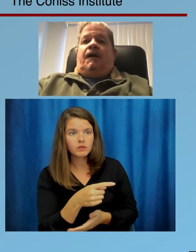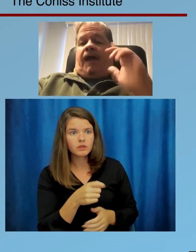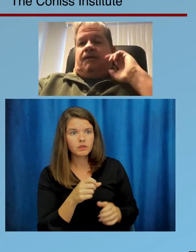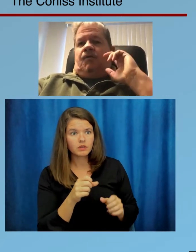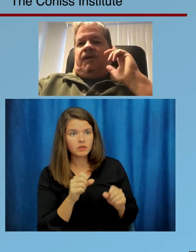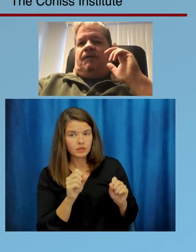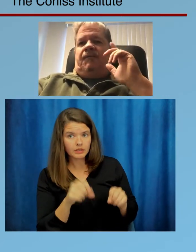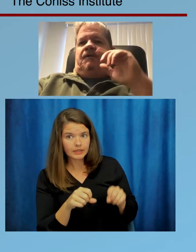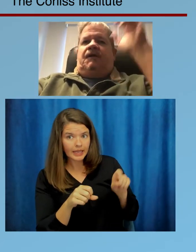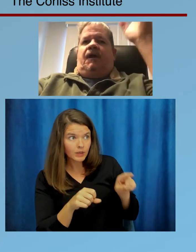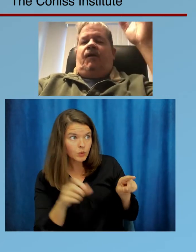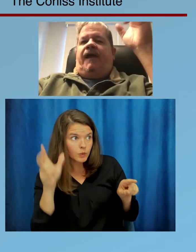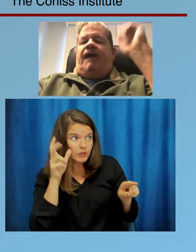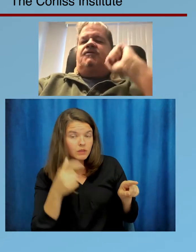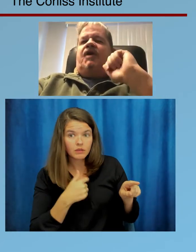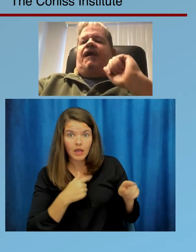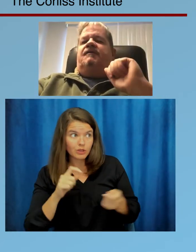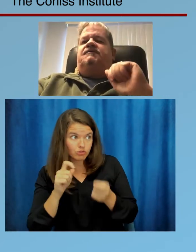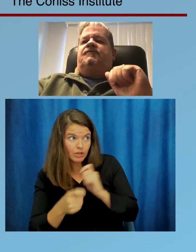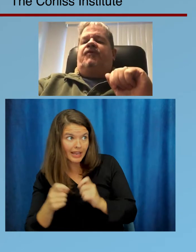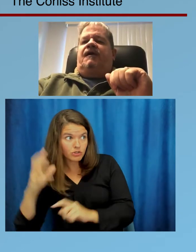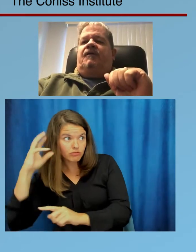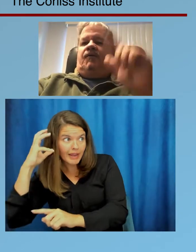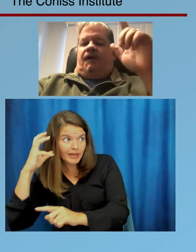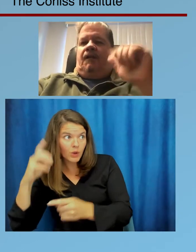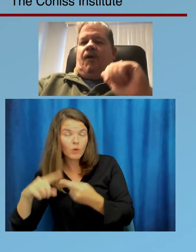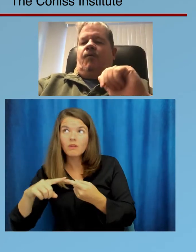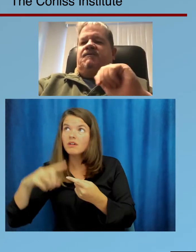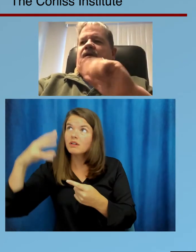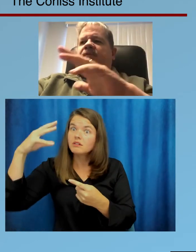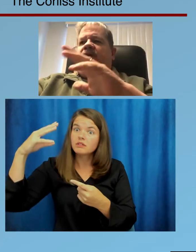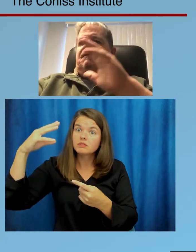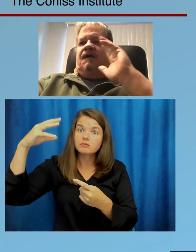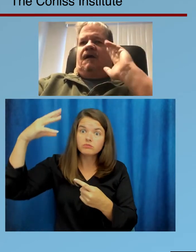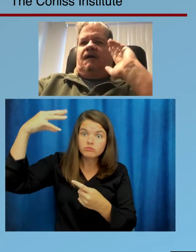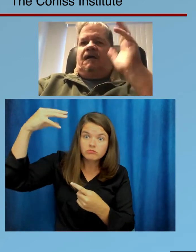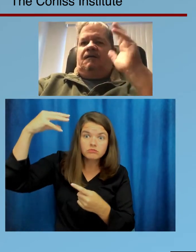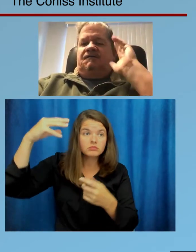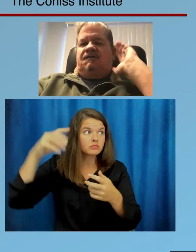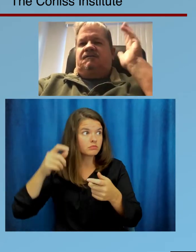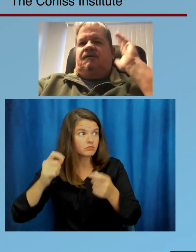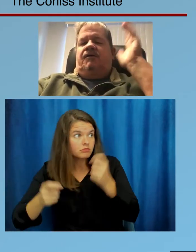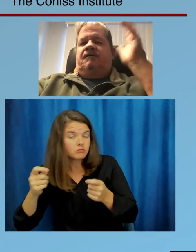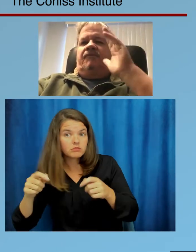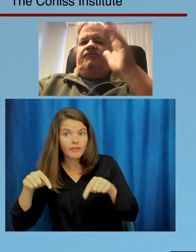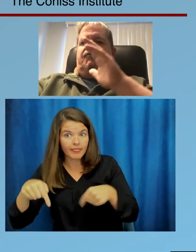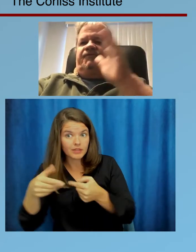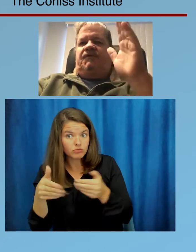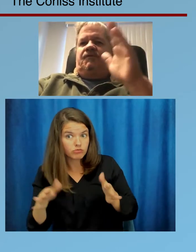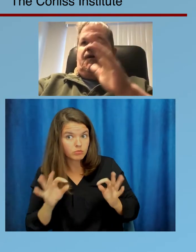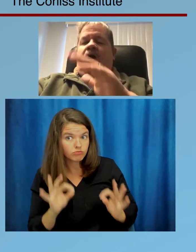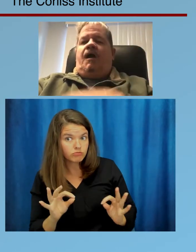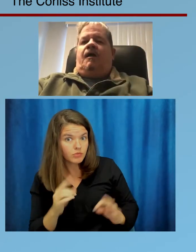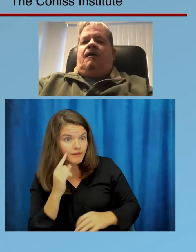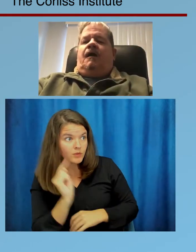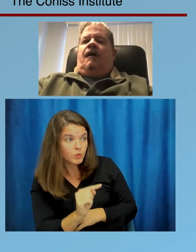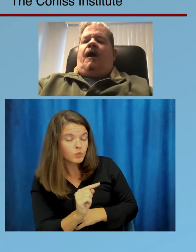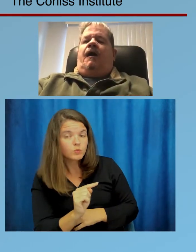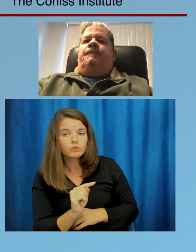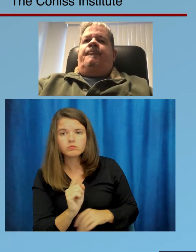know, can you hear me? Can I change the radio? Can I lower something? Is this a good enough room for you?